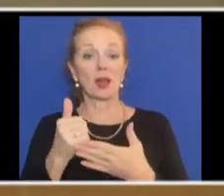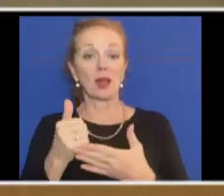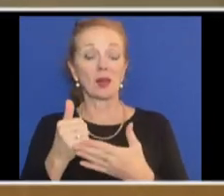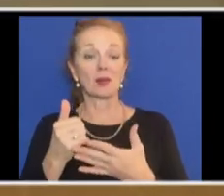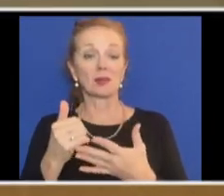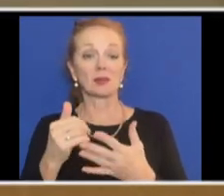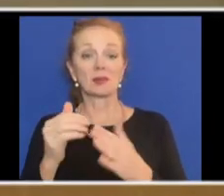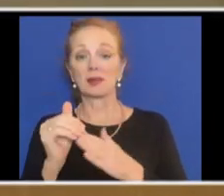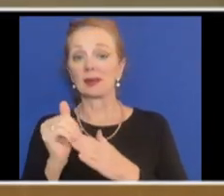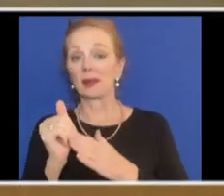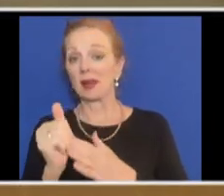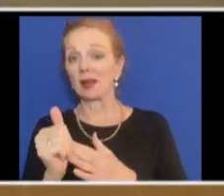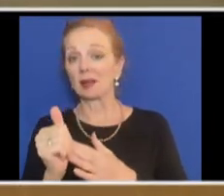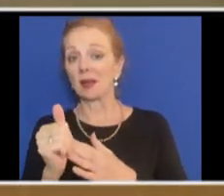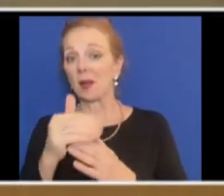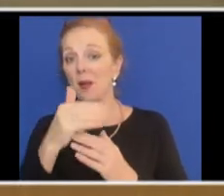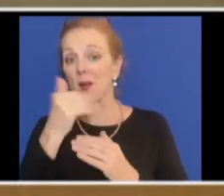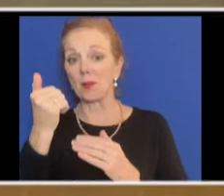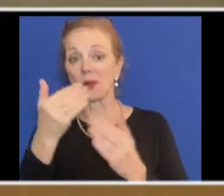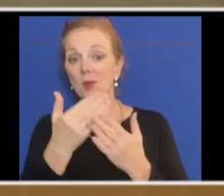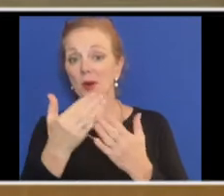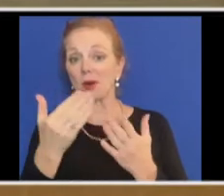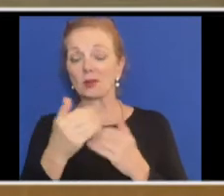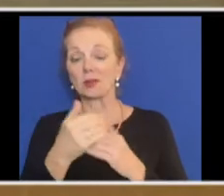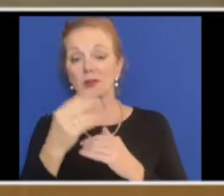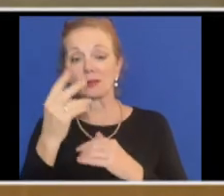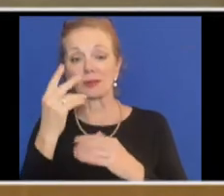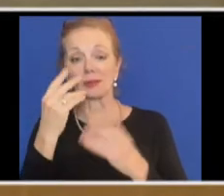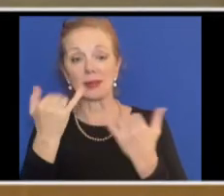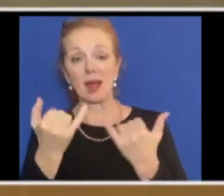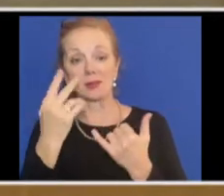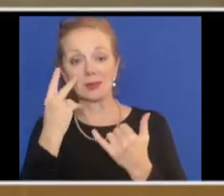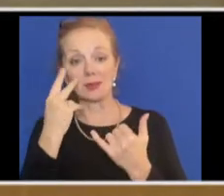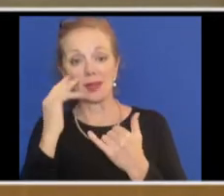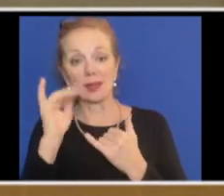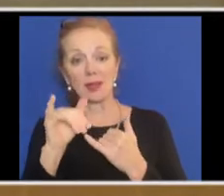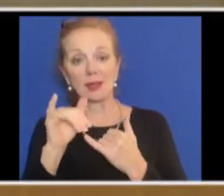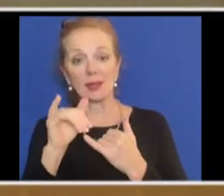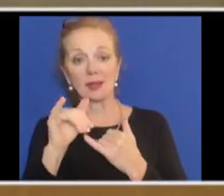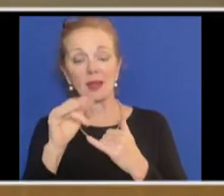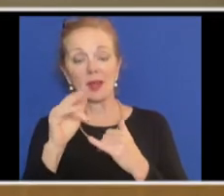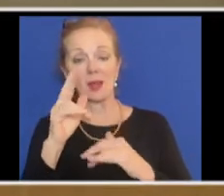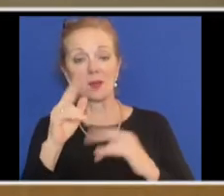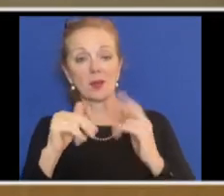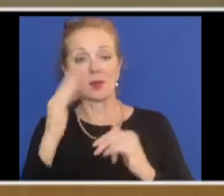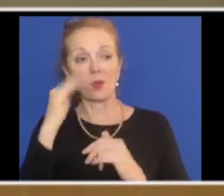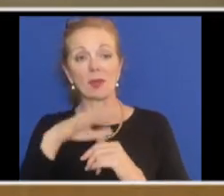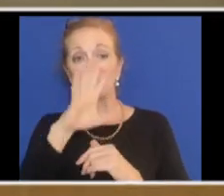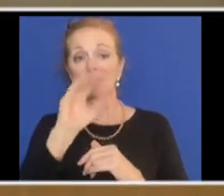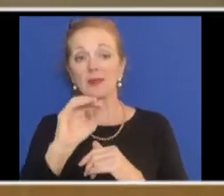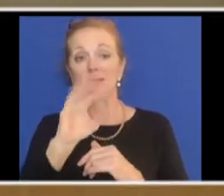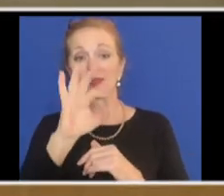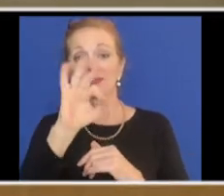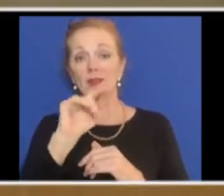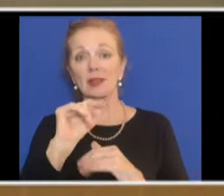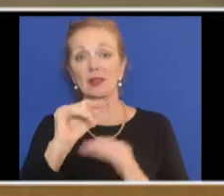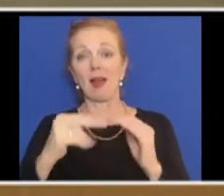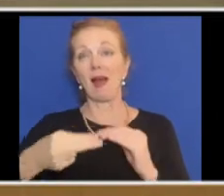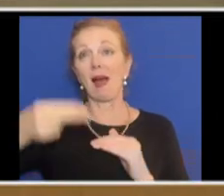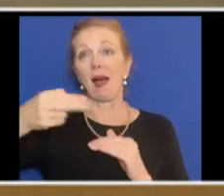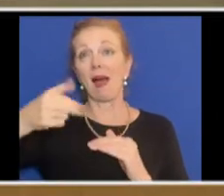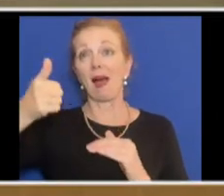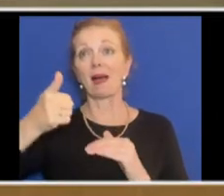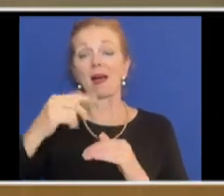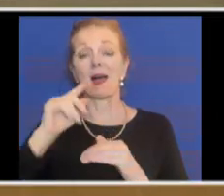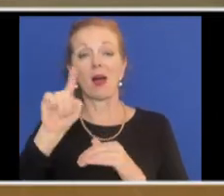know guide a better product but we're now seeing that the building will be 50 feet higher than their building which is